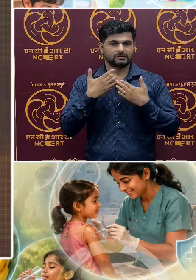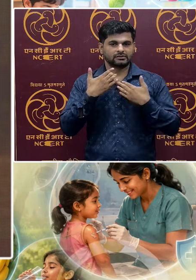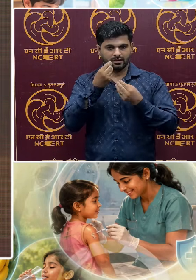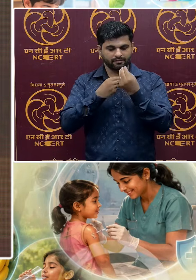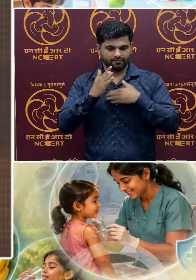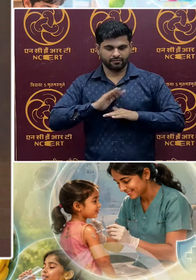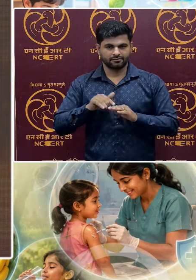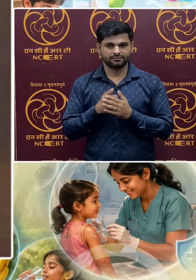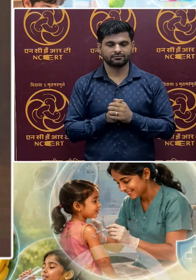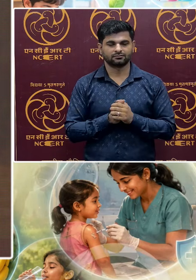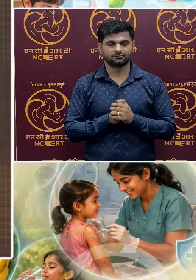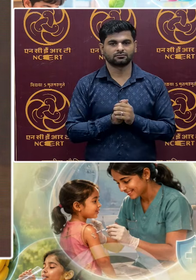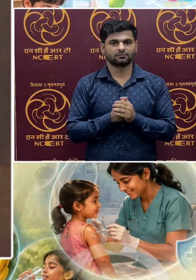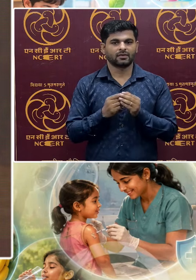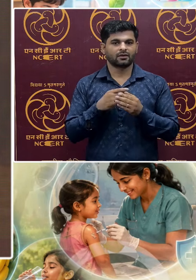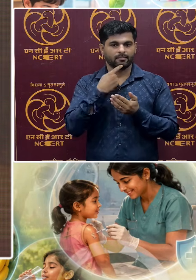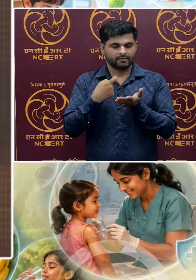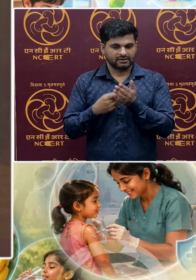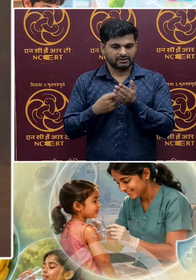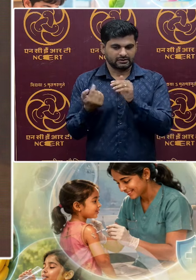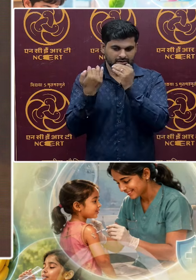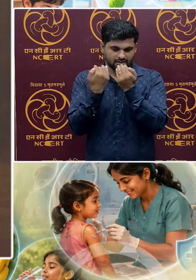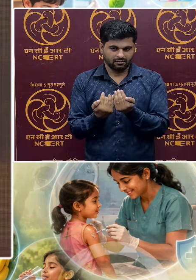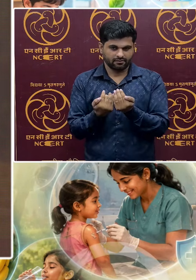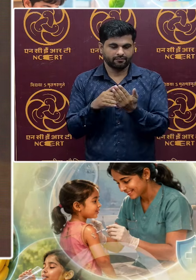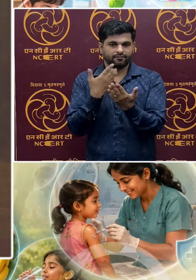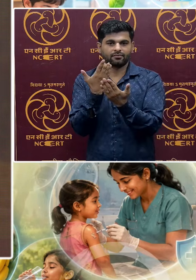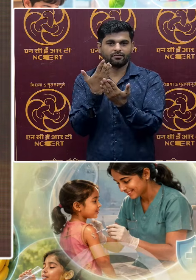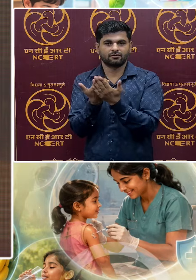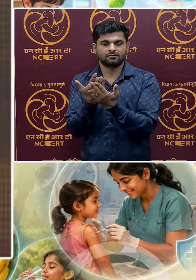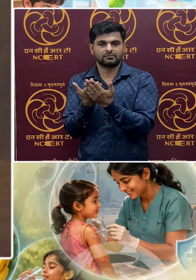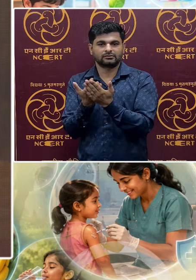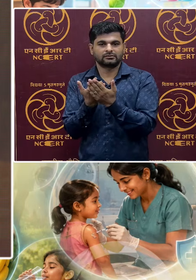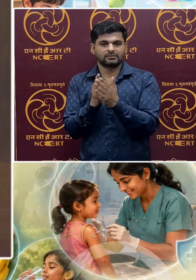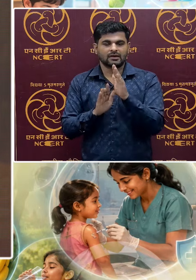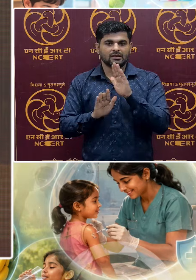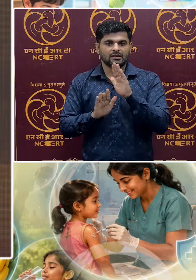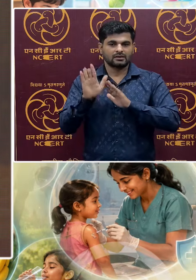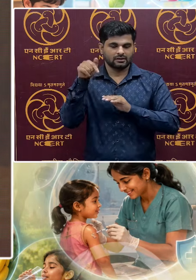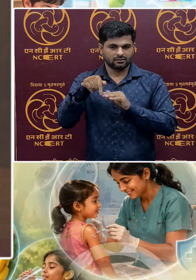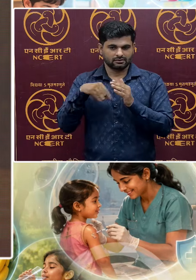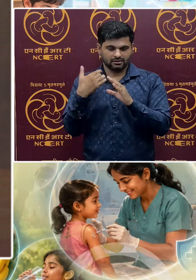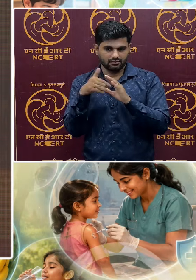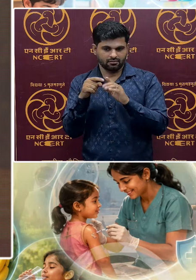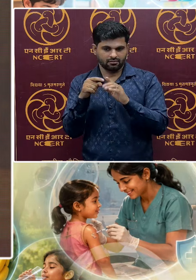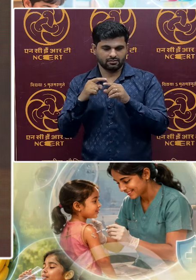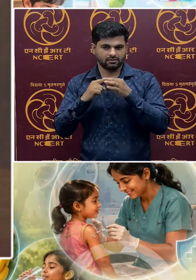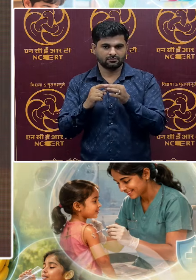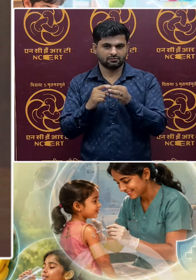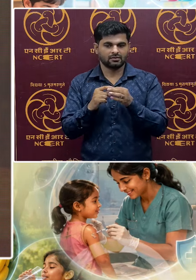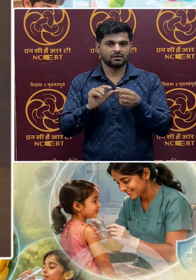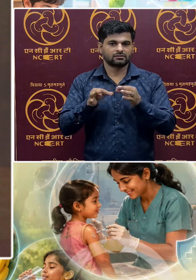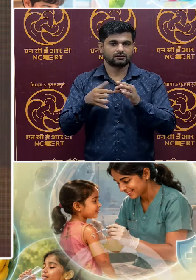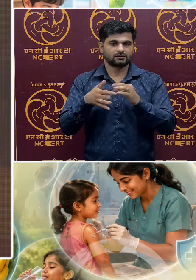inclusive schools. Please be here and participate and raise your questions. Let me please thank our sign